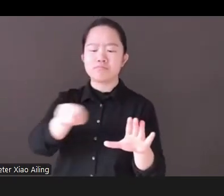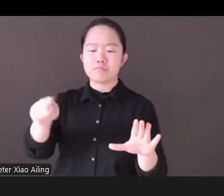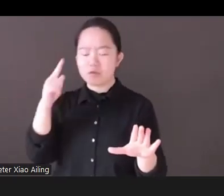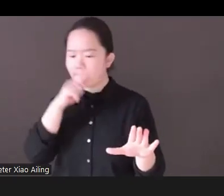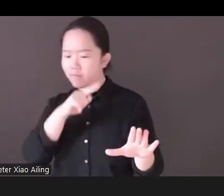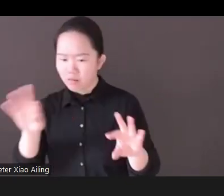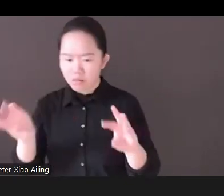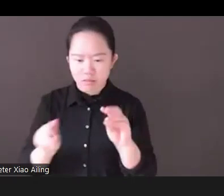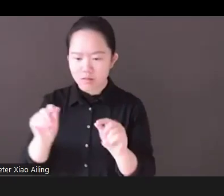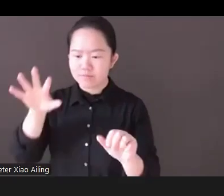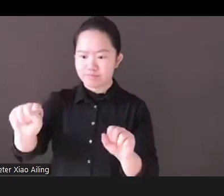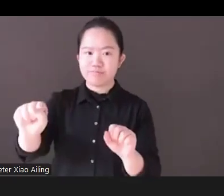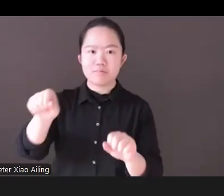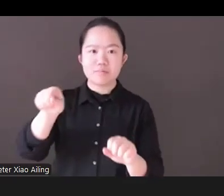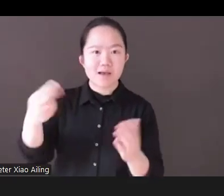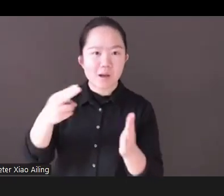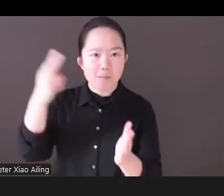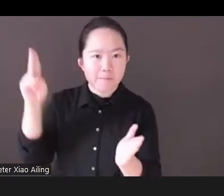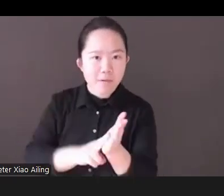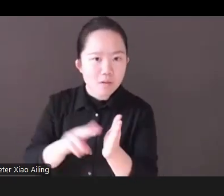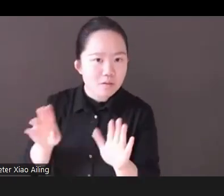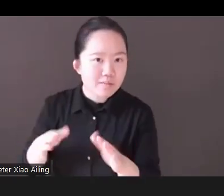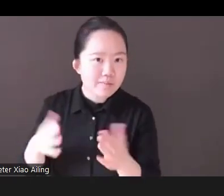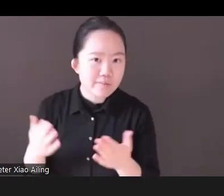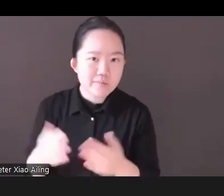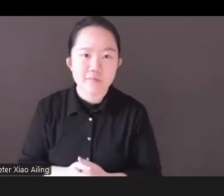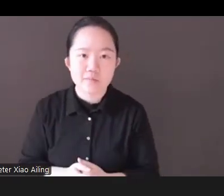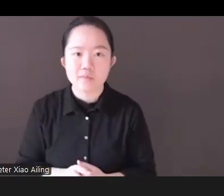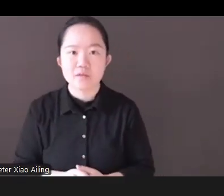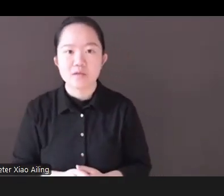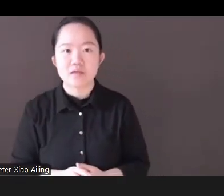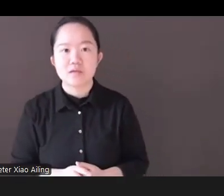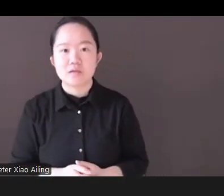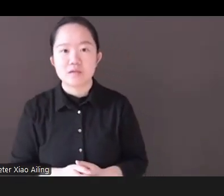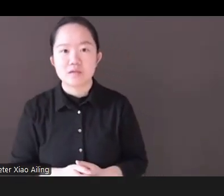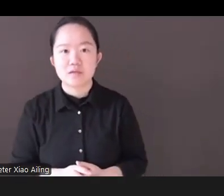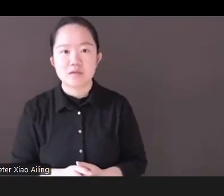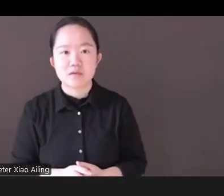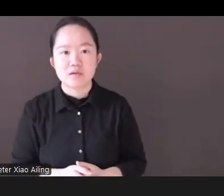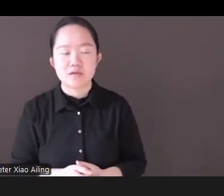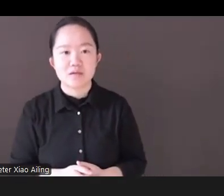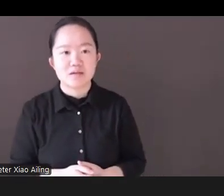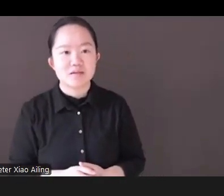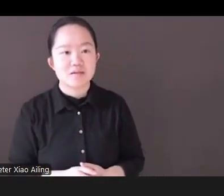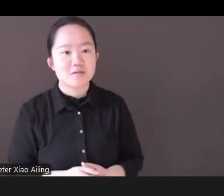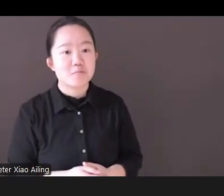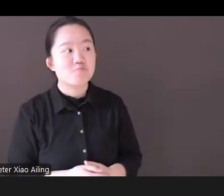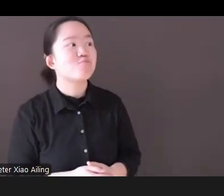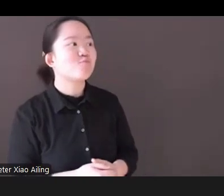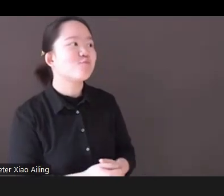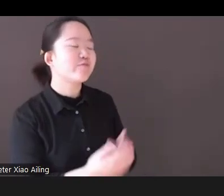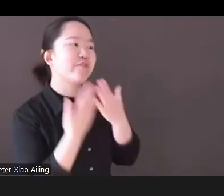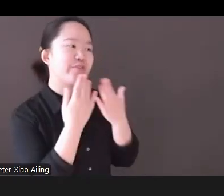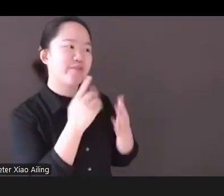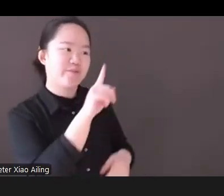in your gentle way? Yeah, that's a good way to put it. I think the end goal is, of course, compliance